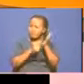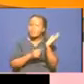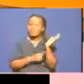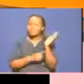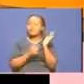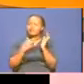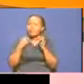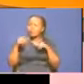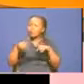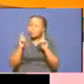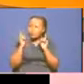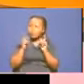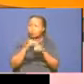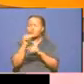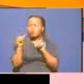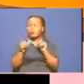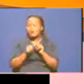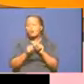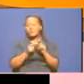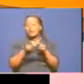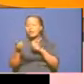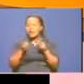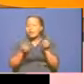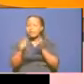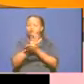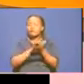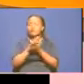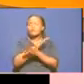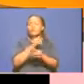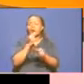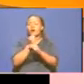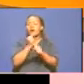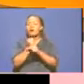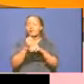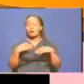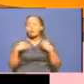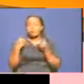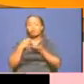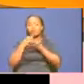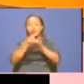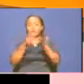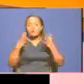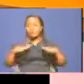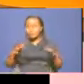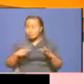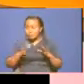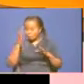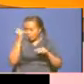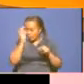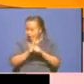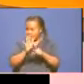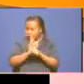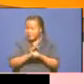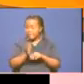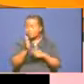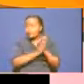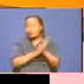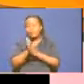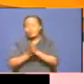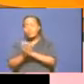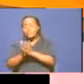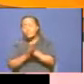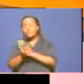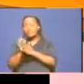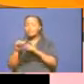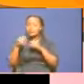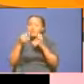little bit on the regulatory framework that is in place to help donors. Because we have people who are willing to donate, you know, their organs, and then in the